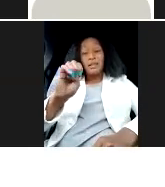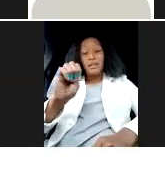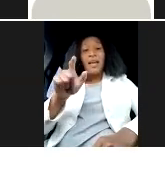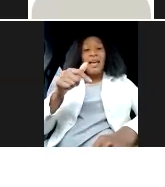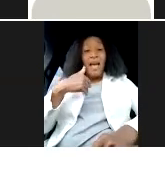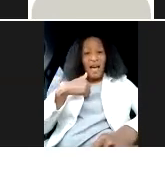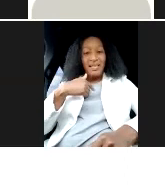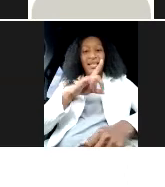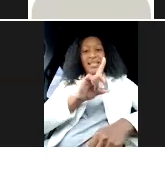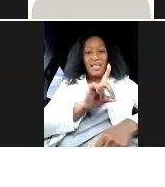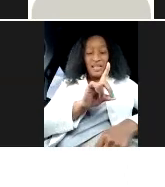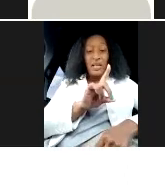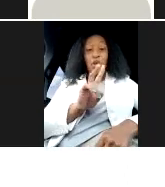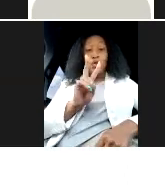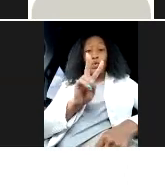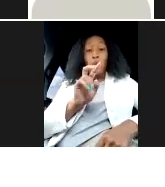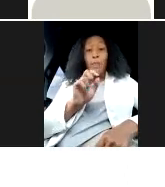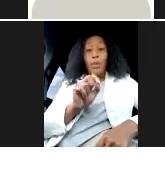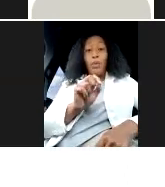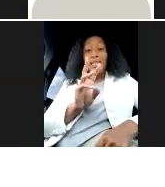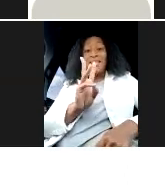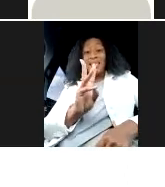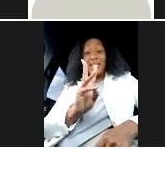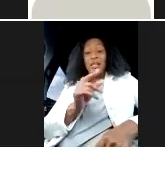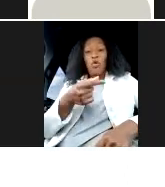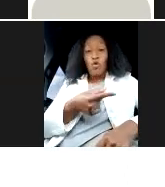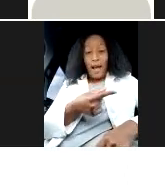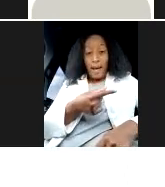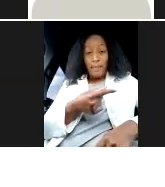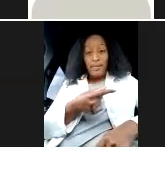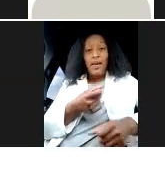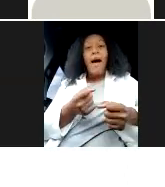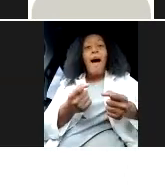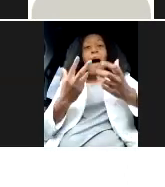much will this boulder weigh? Uh, well,